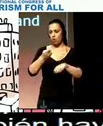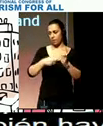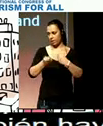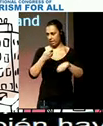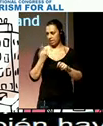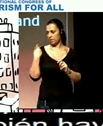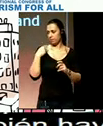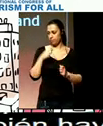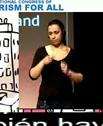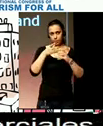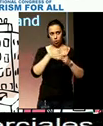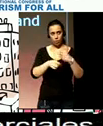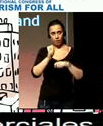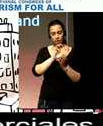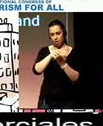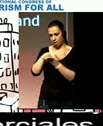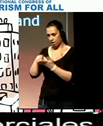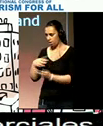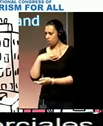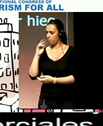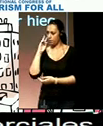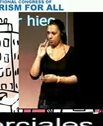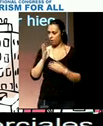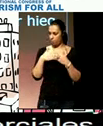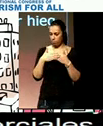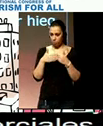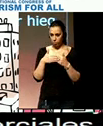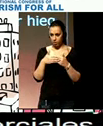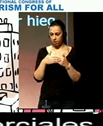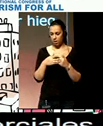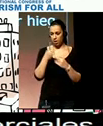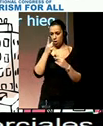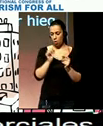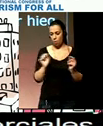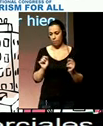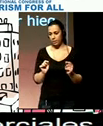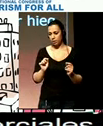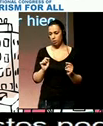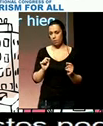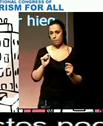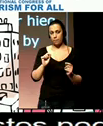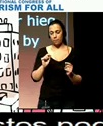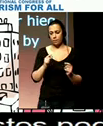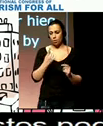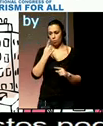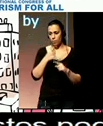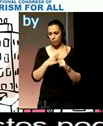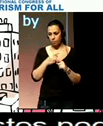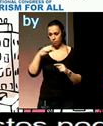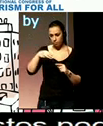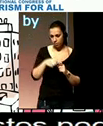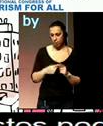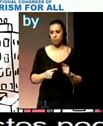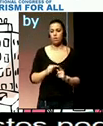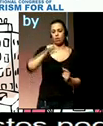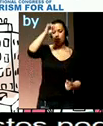1.5 metres going in. These are owned by small shopkeepers, and part, again, of the essence of these buildings and their